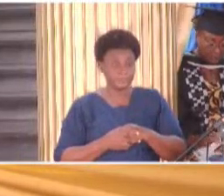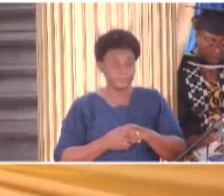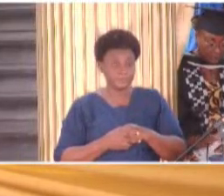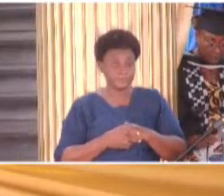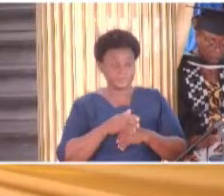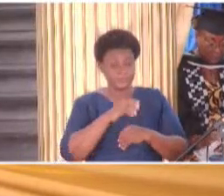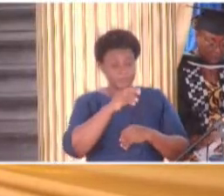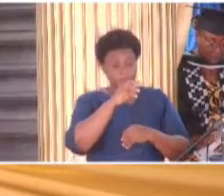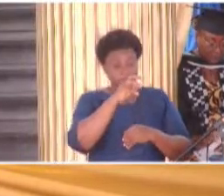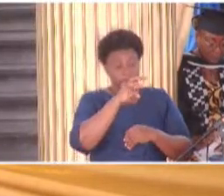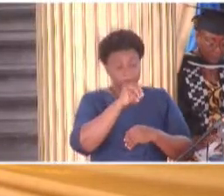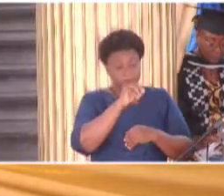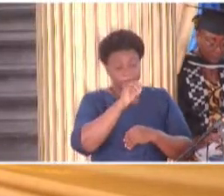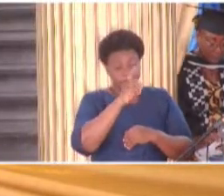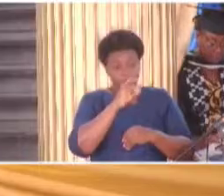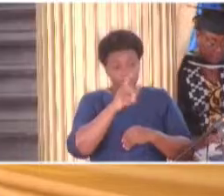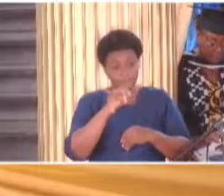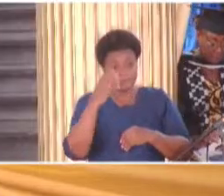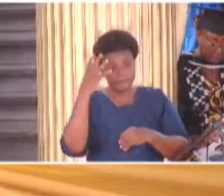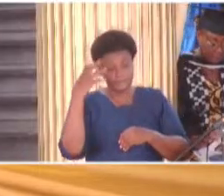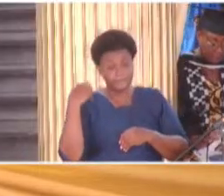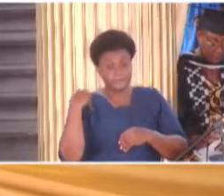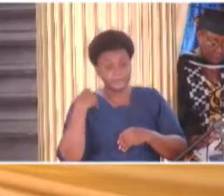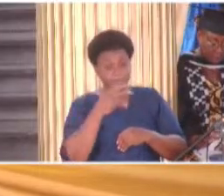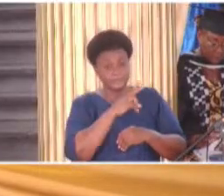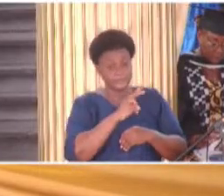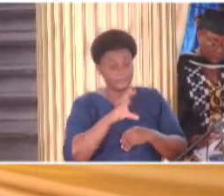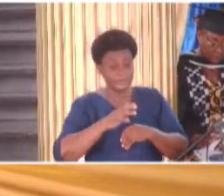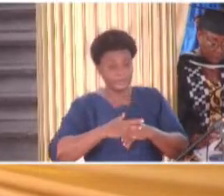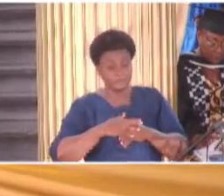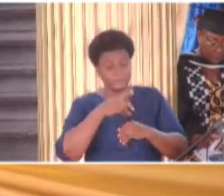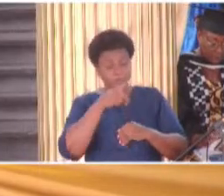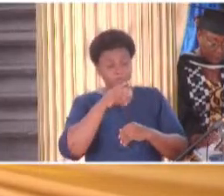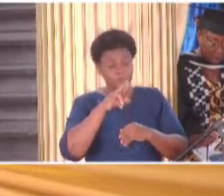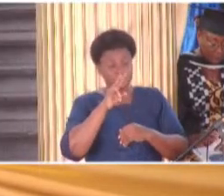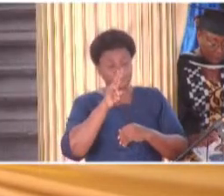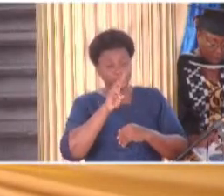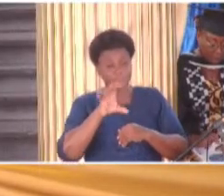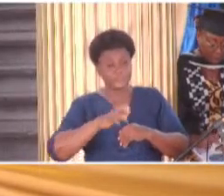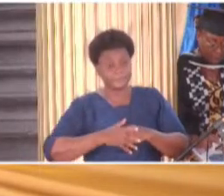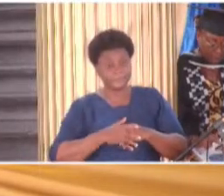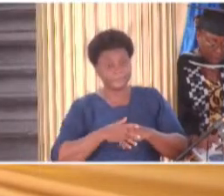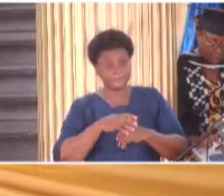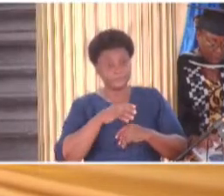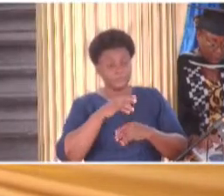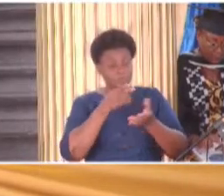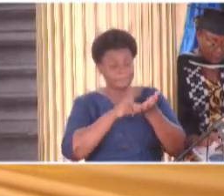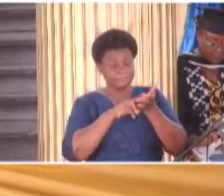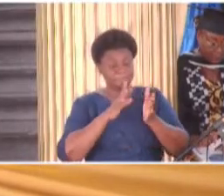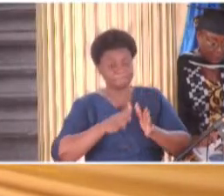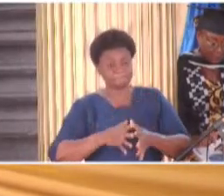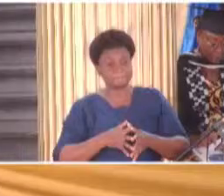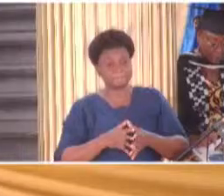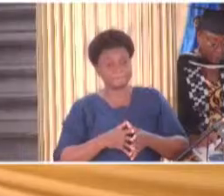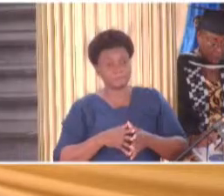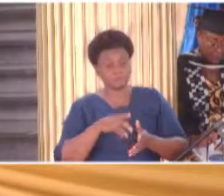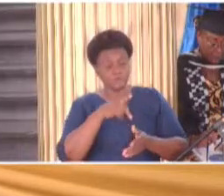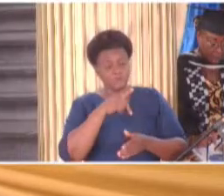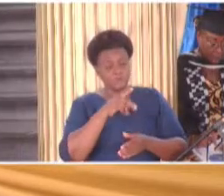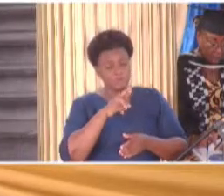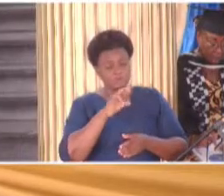Madam Chancellor, Vice-Chancellor, Pro-Vice-Chancellors, Registrar,